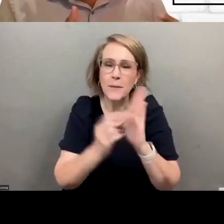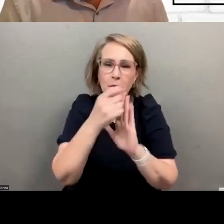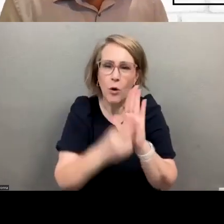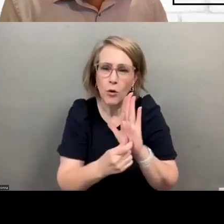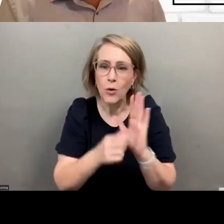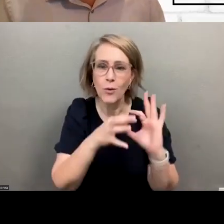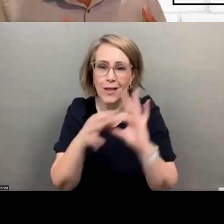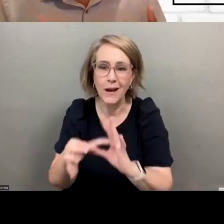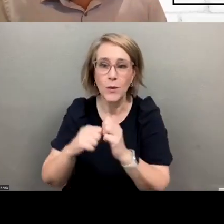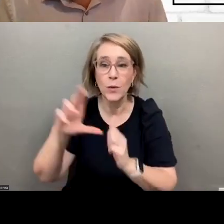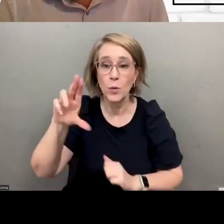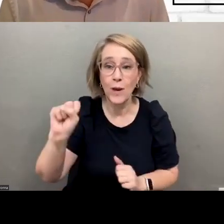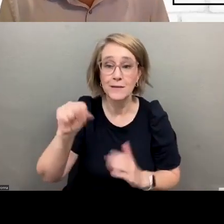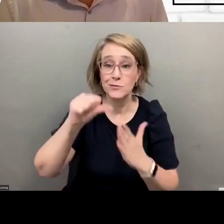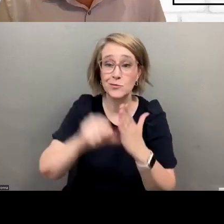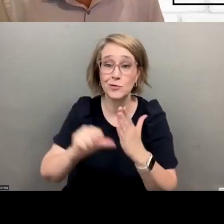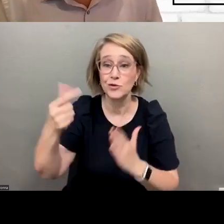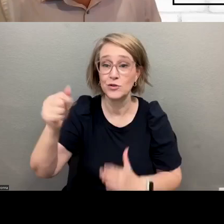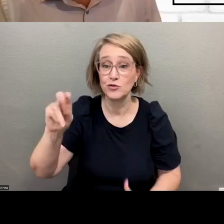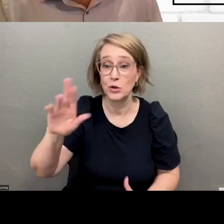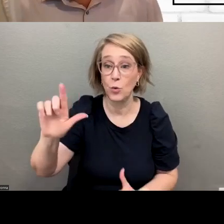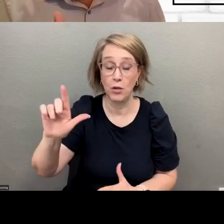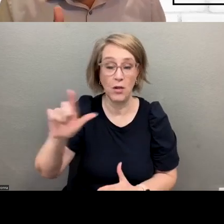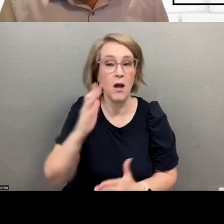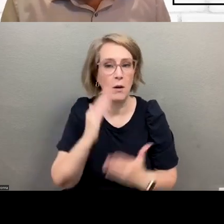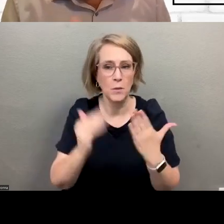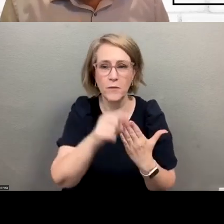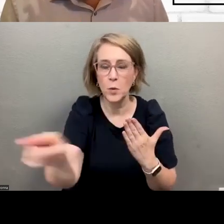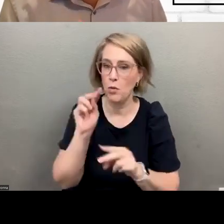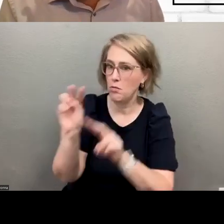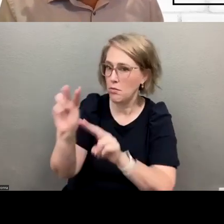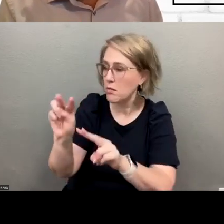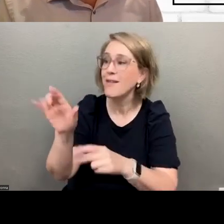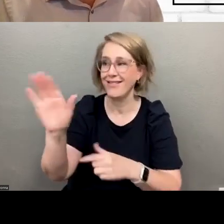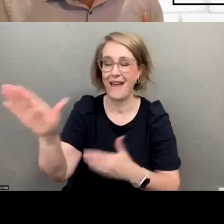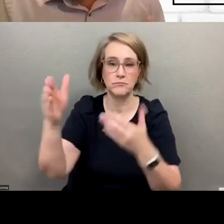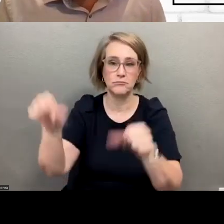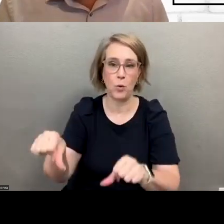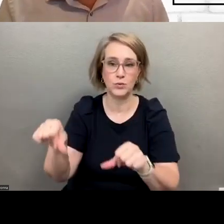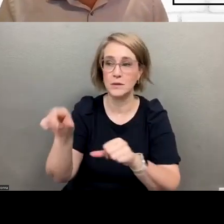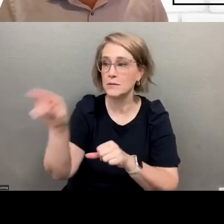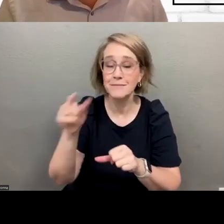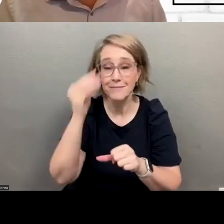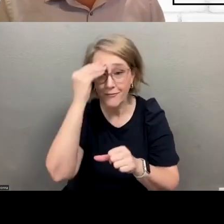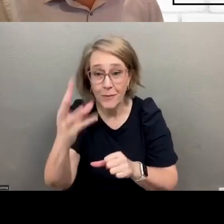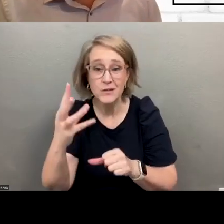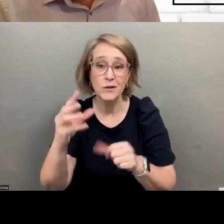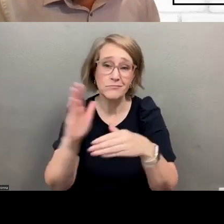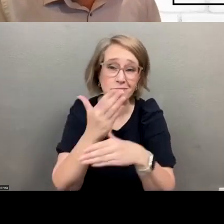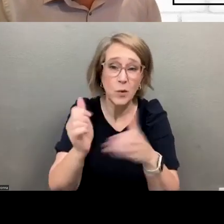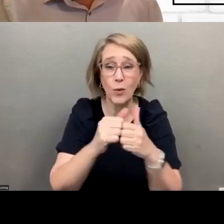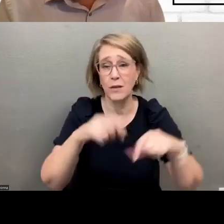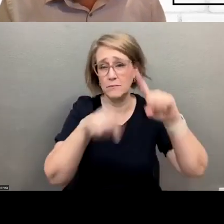the U.S. Surgeon Generals and so forth. And this is something you look forward to on every Crisis Jam. You've got great information coming from a